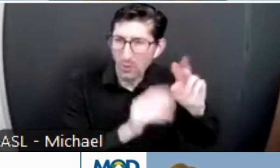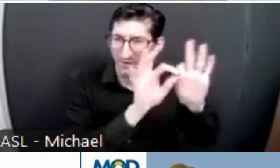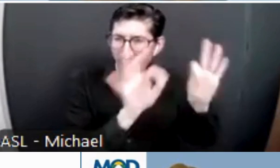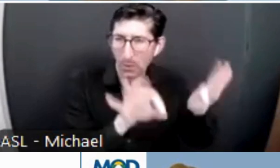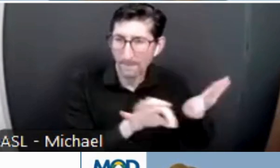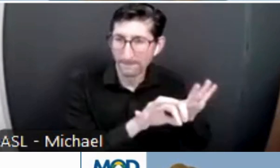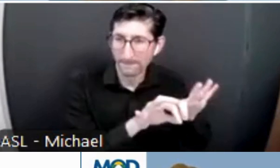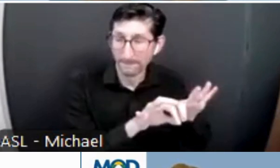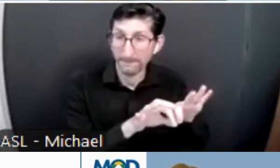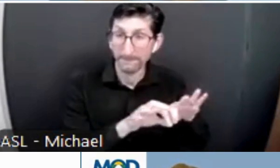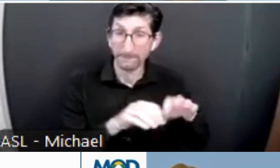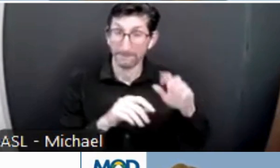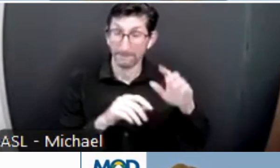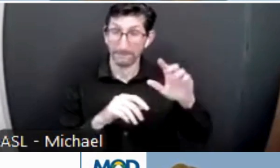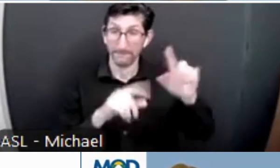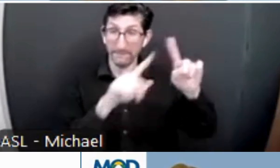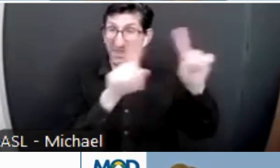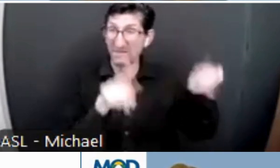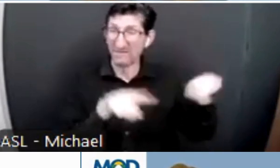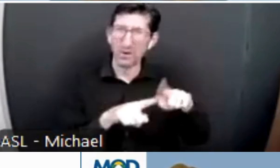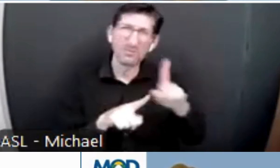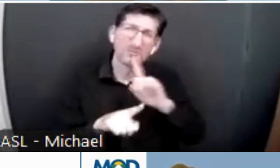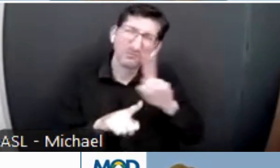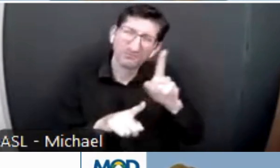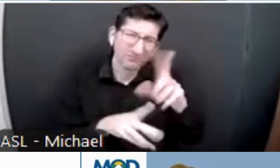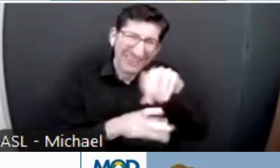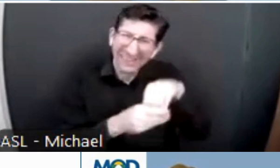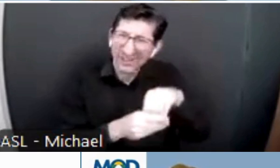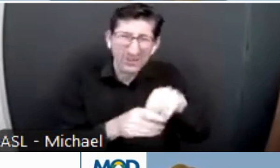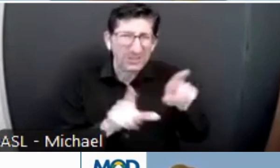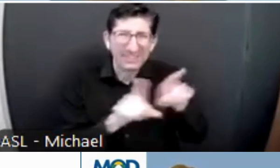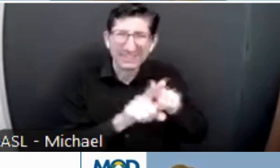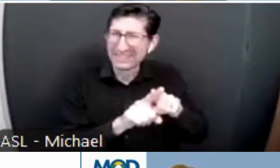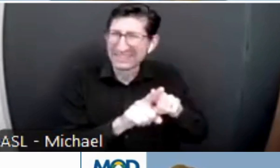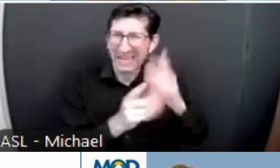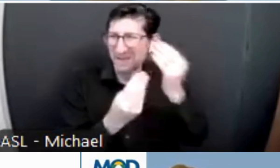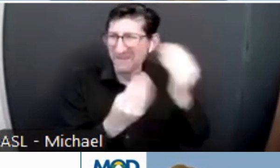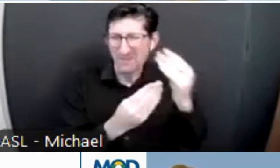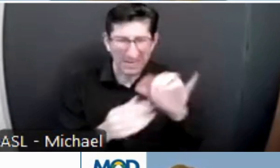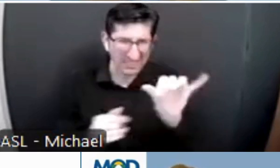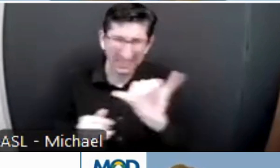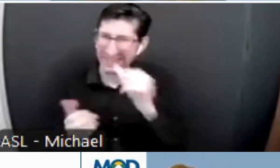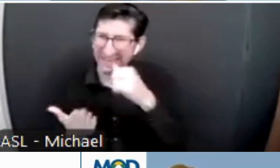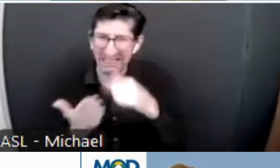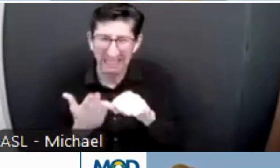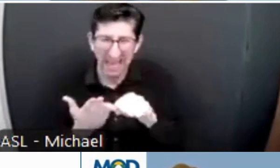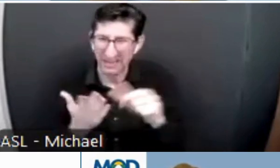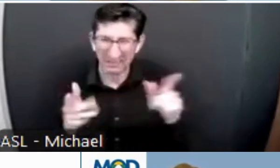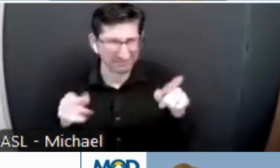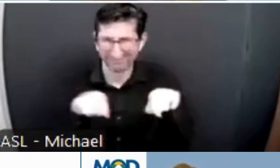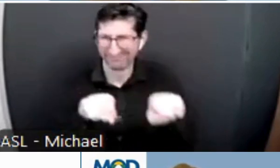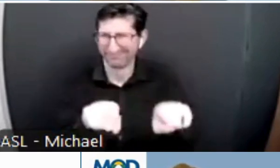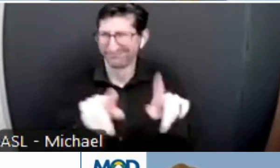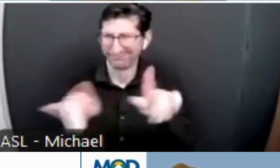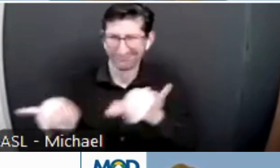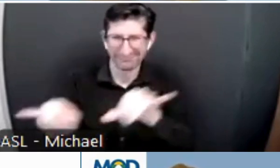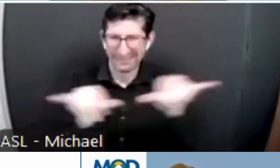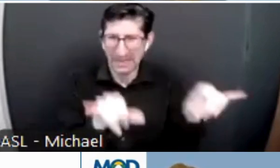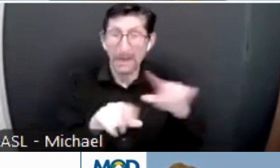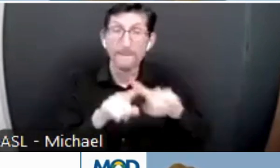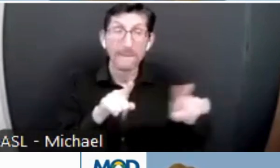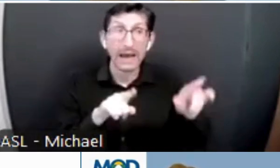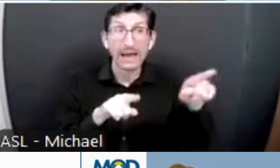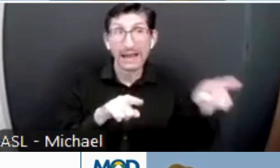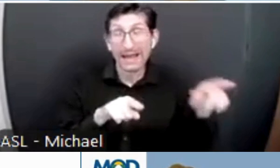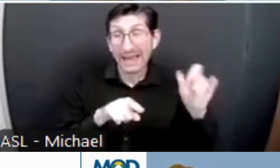should just be a set of questions prompting you to give the exact same information as you would provide in a letter or email. But note that if they ask